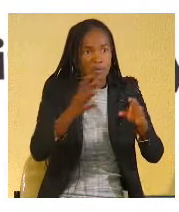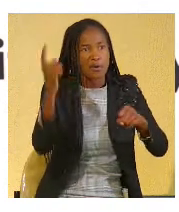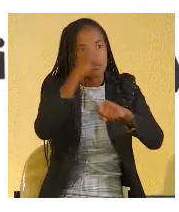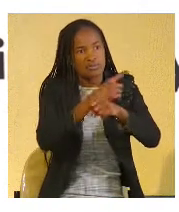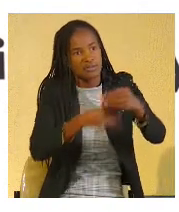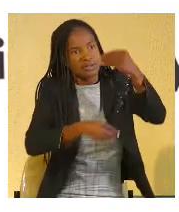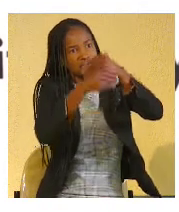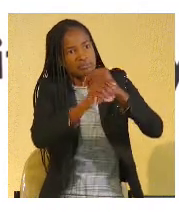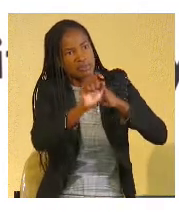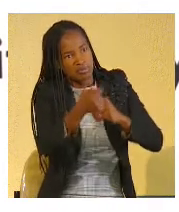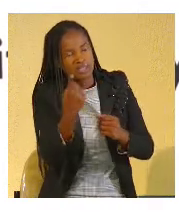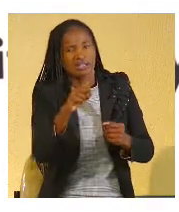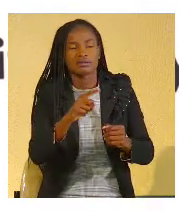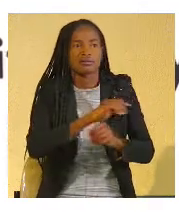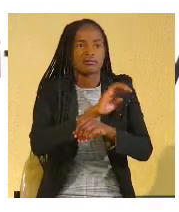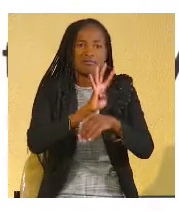Thank you.